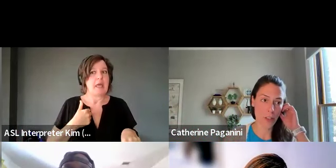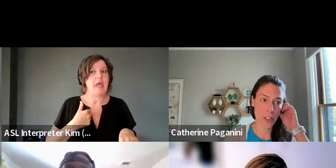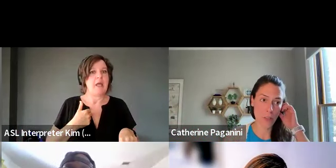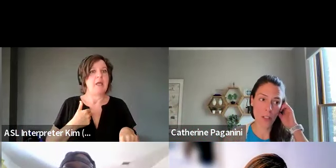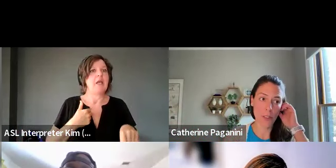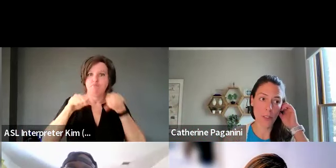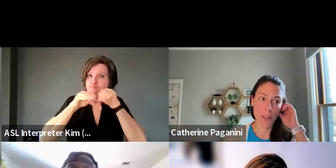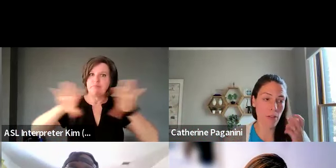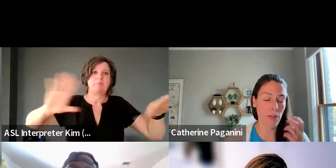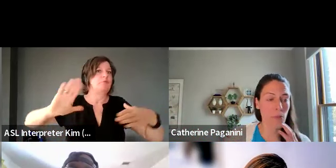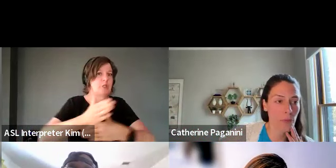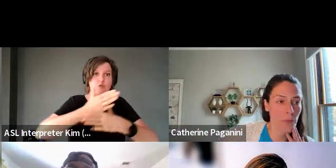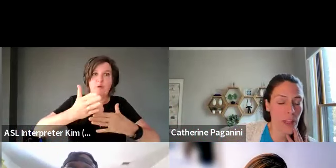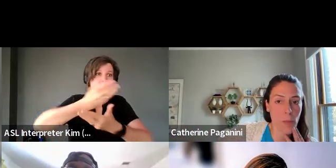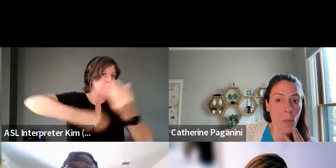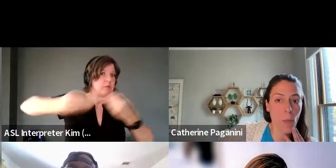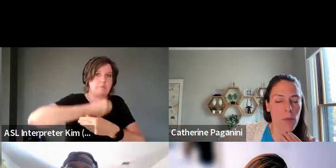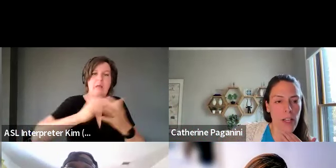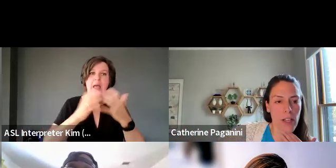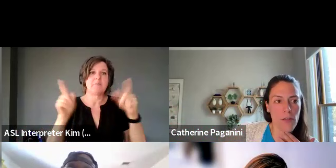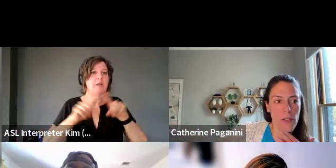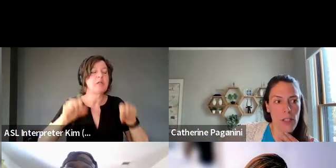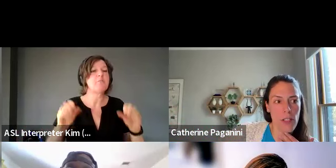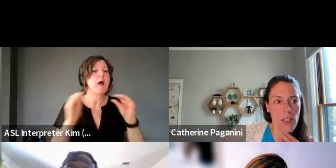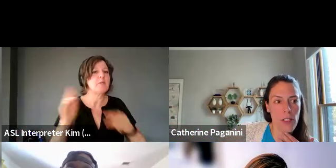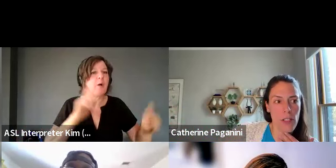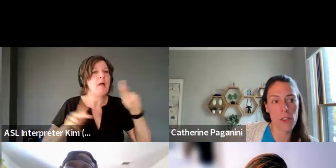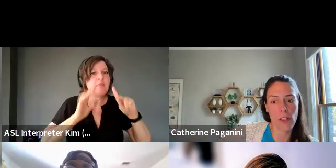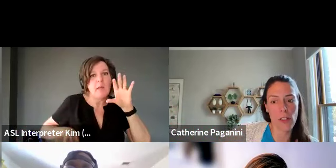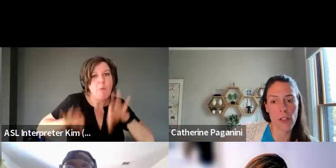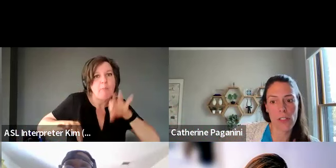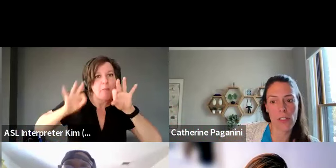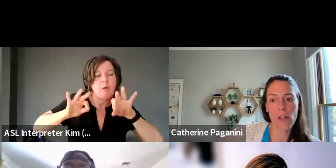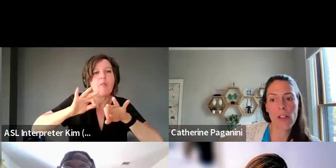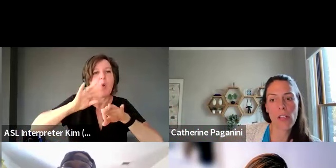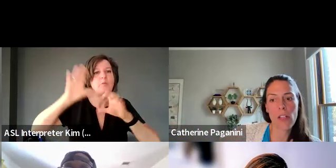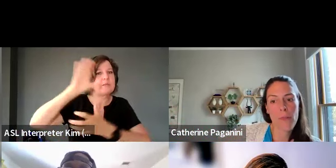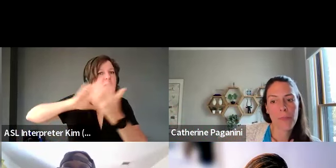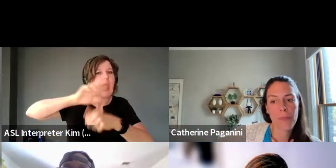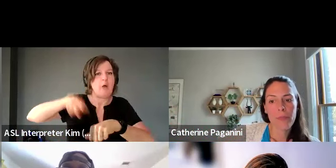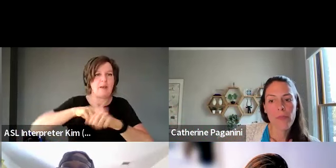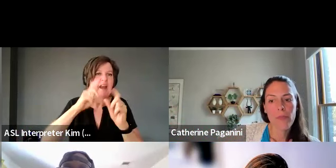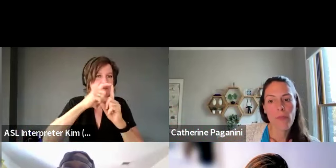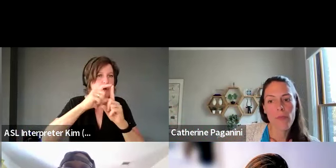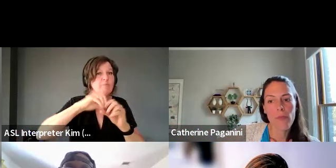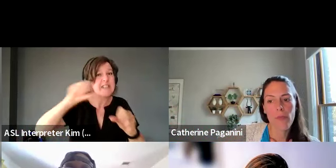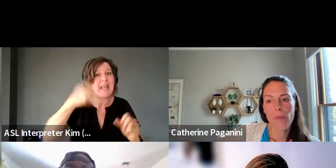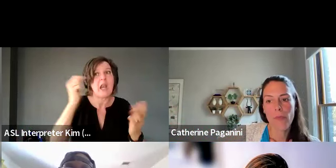them as much as possible, that way more people can discover the cloud native terms and other glossaries as well.